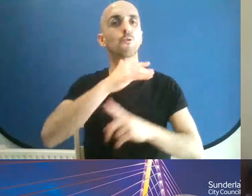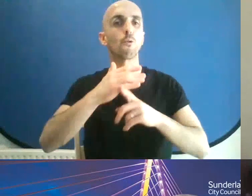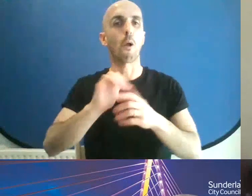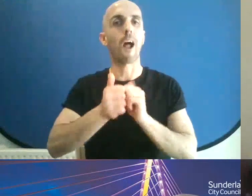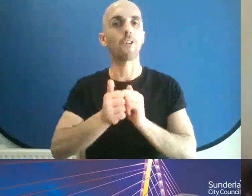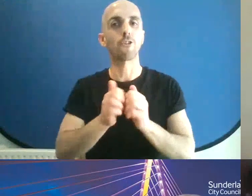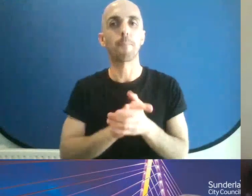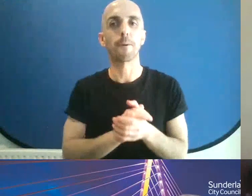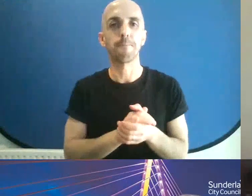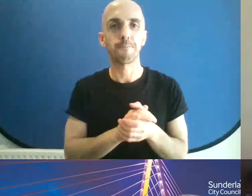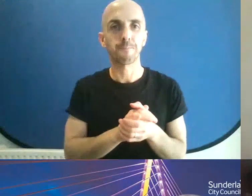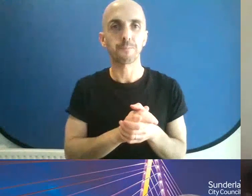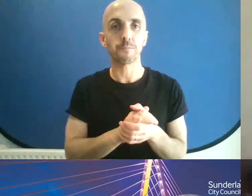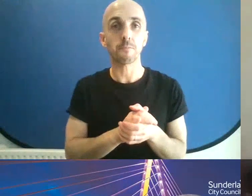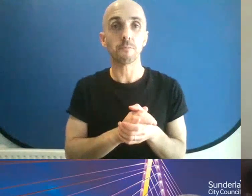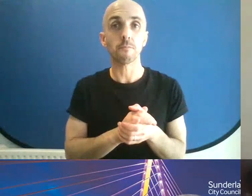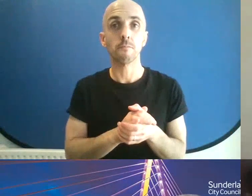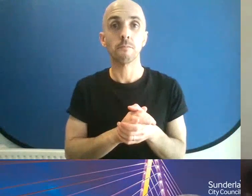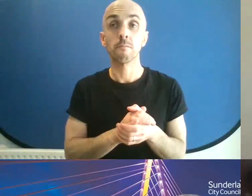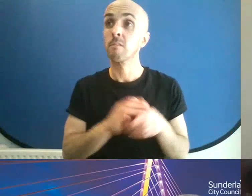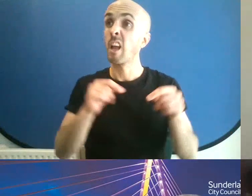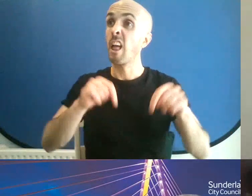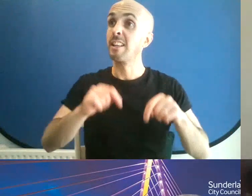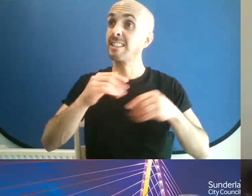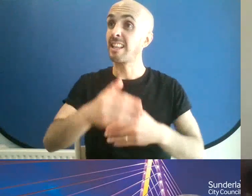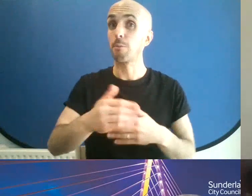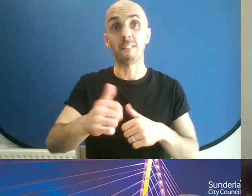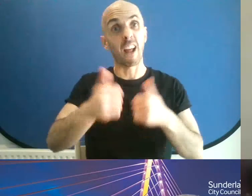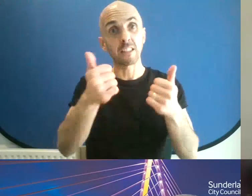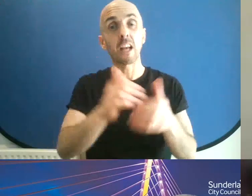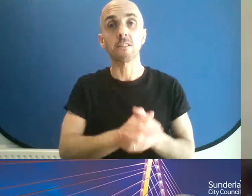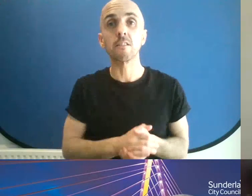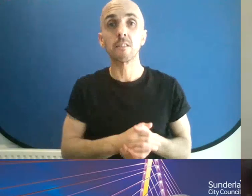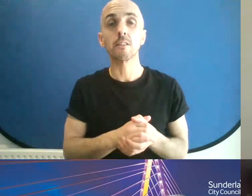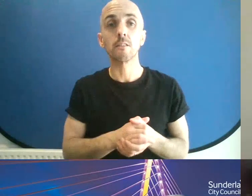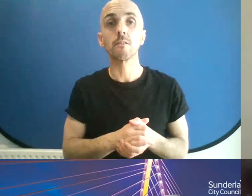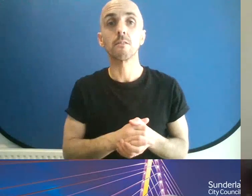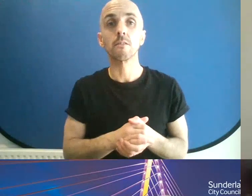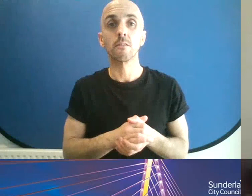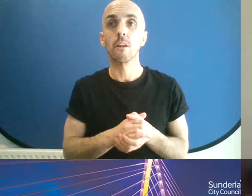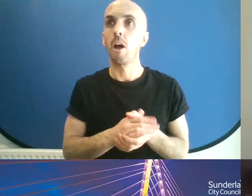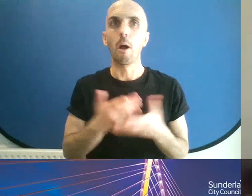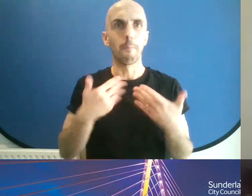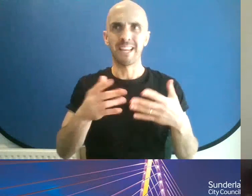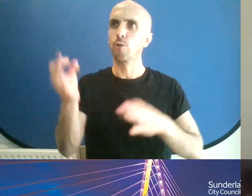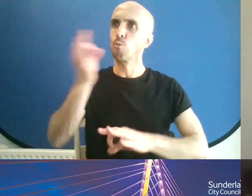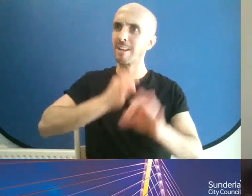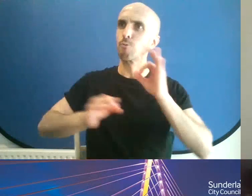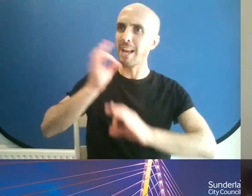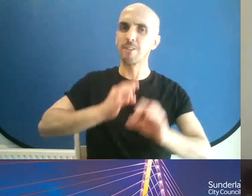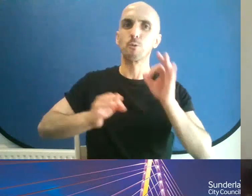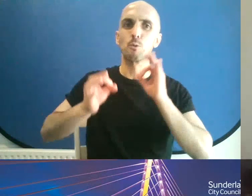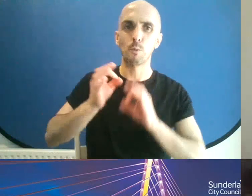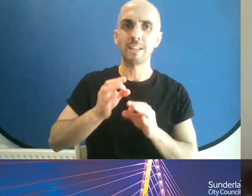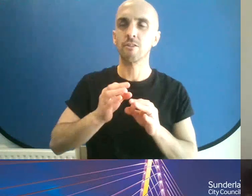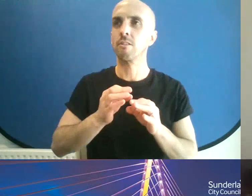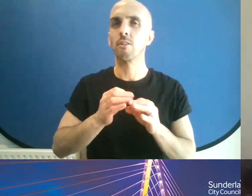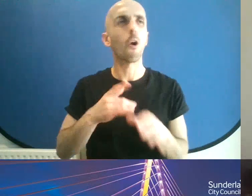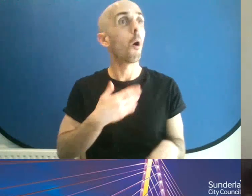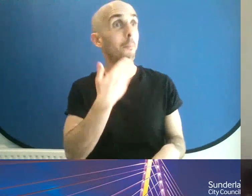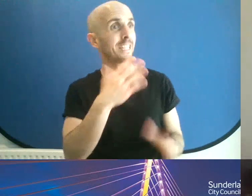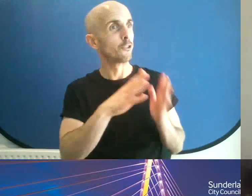for. So it's been a really great session this afternoon. Loads of questions about copies of the tools